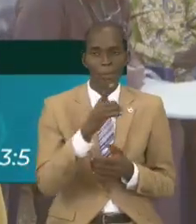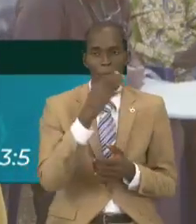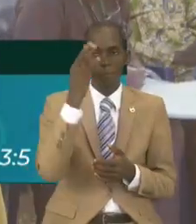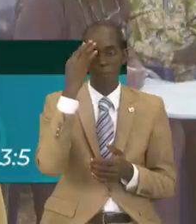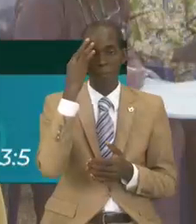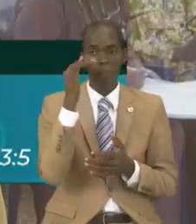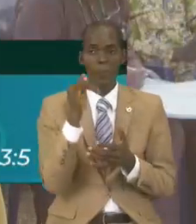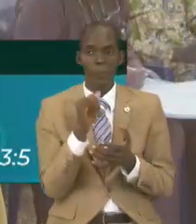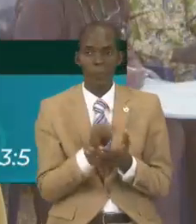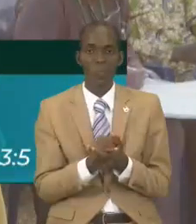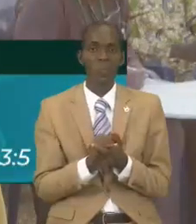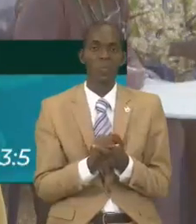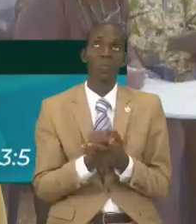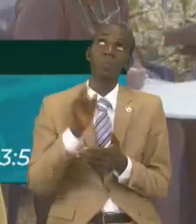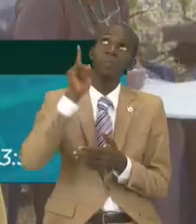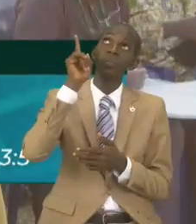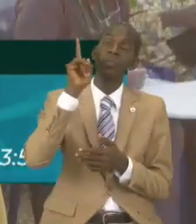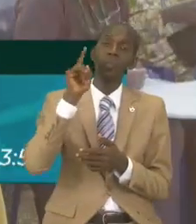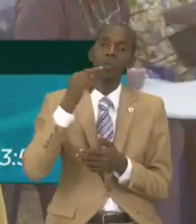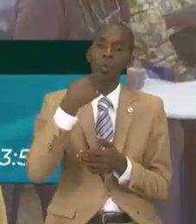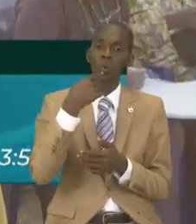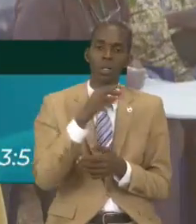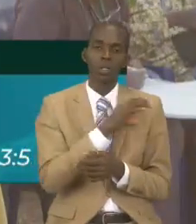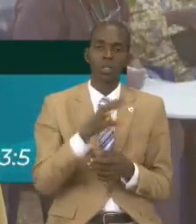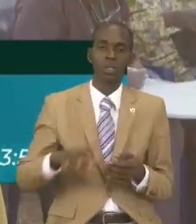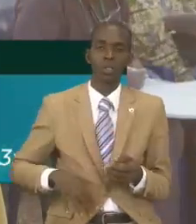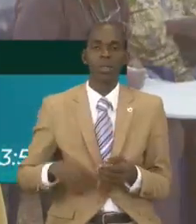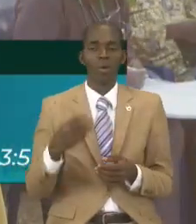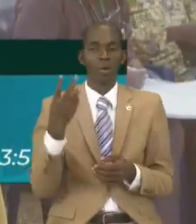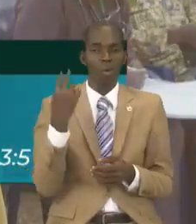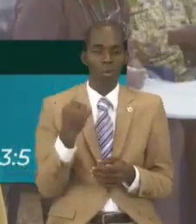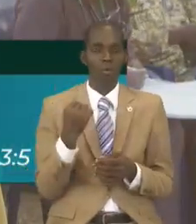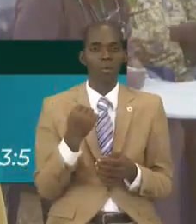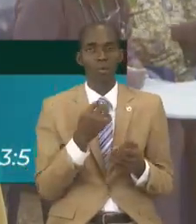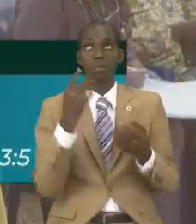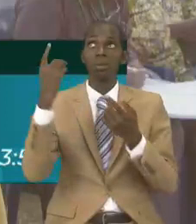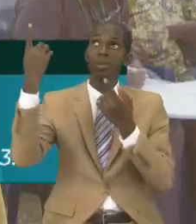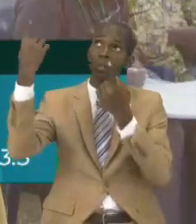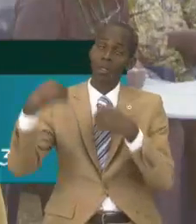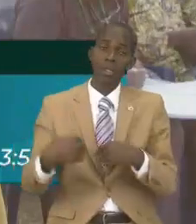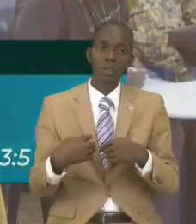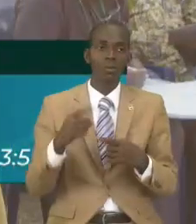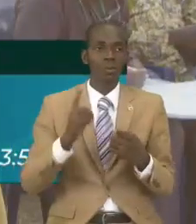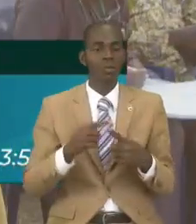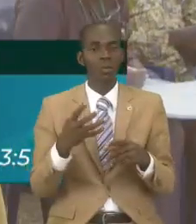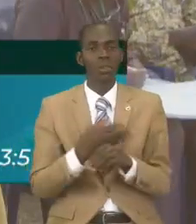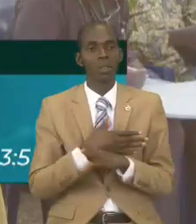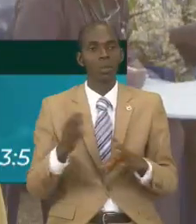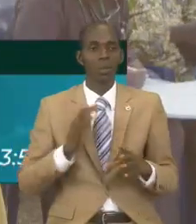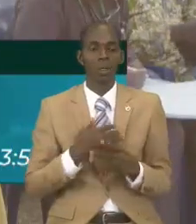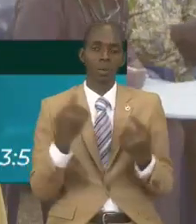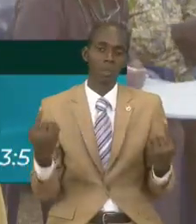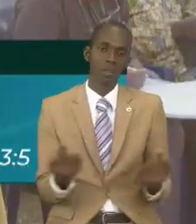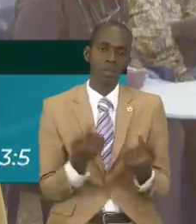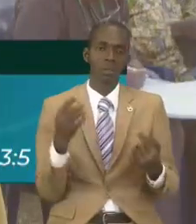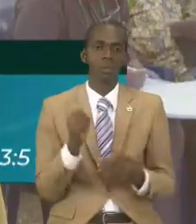he, Christ, was manifested to take away our sins. Look at this.